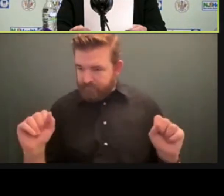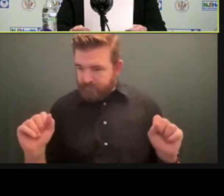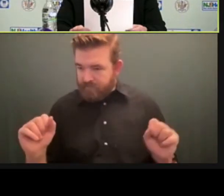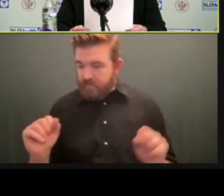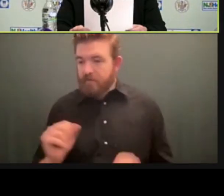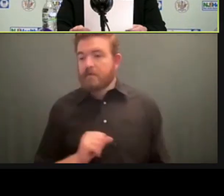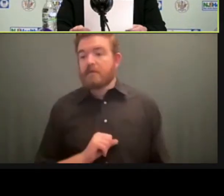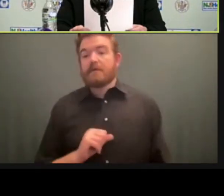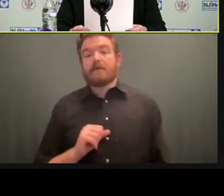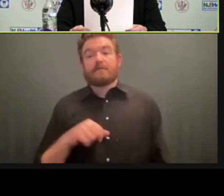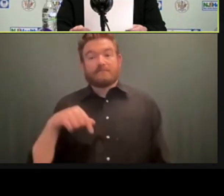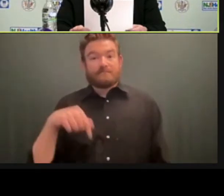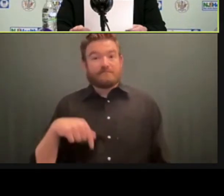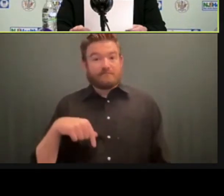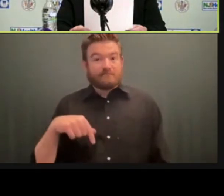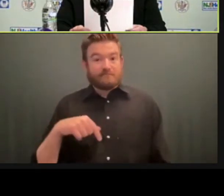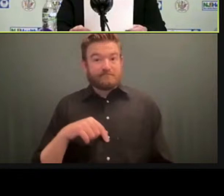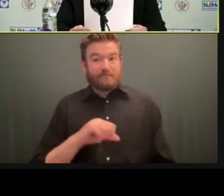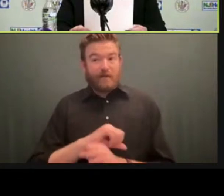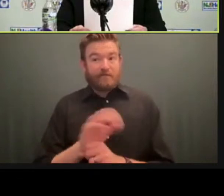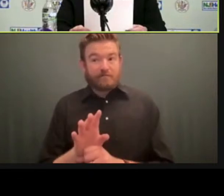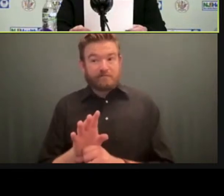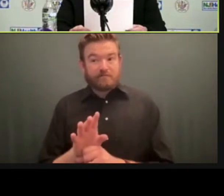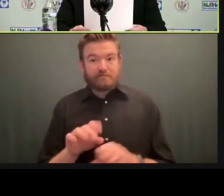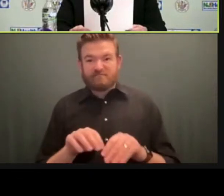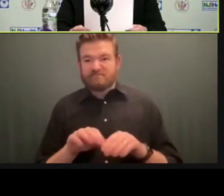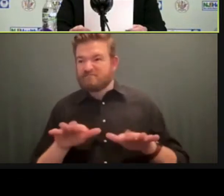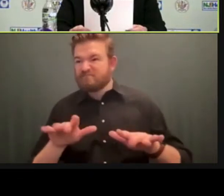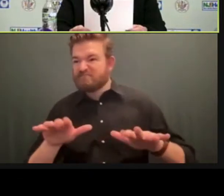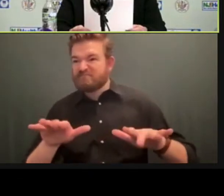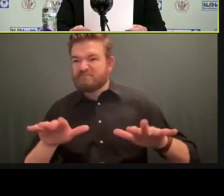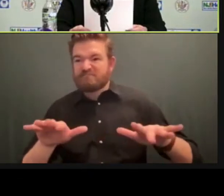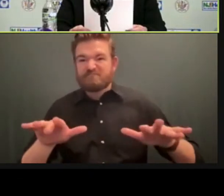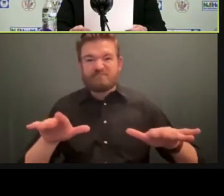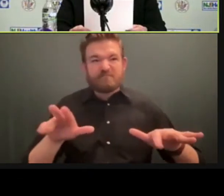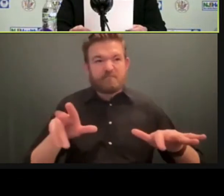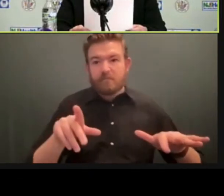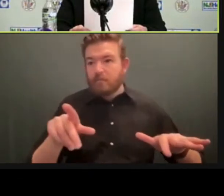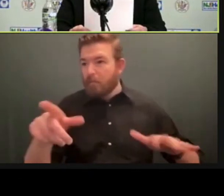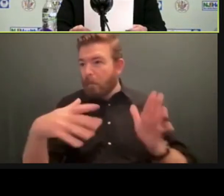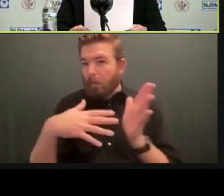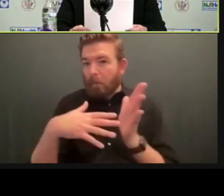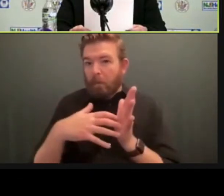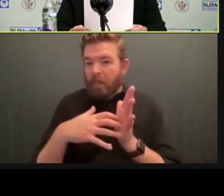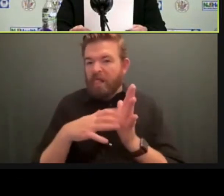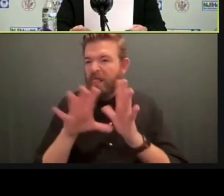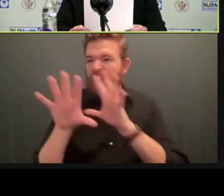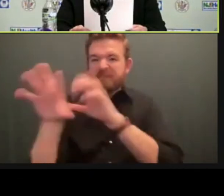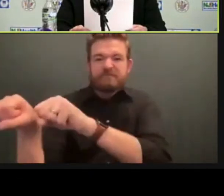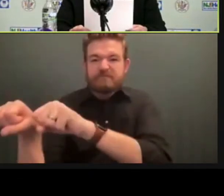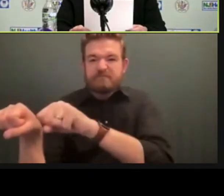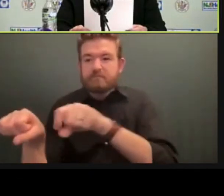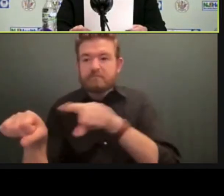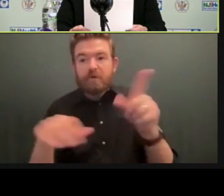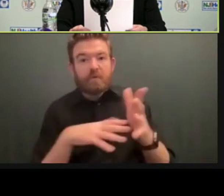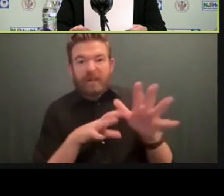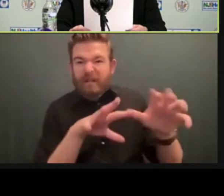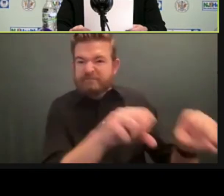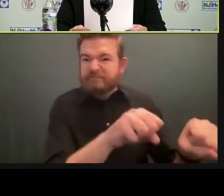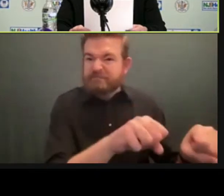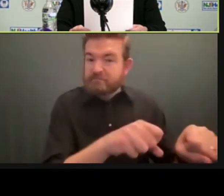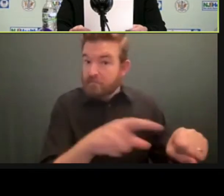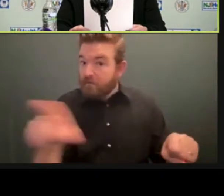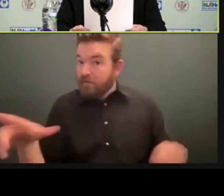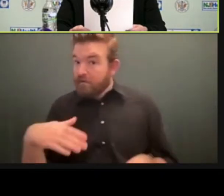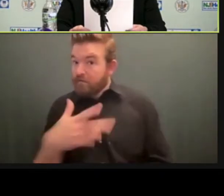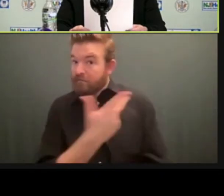It searches and finds vulnerable individuals, and that includes individuals who are not vaccinated or are not